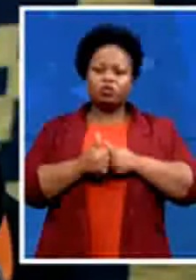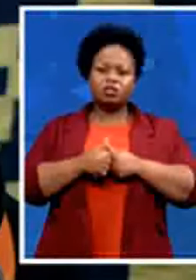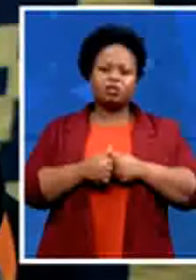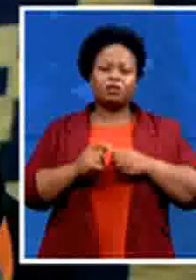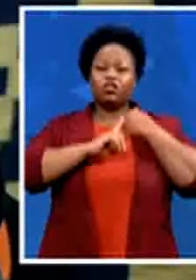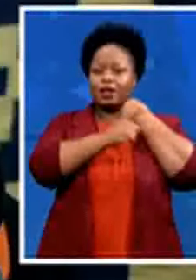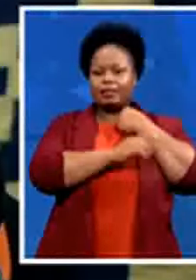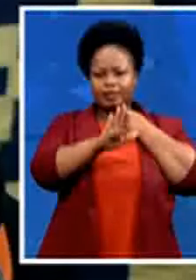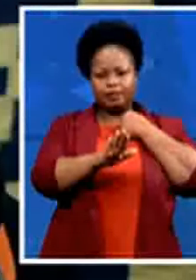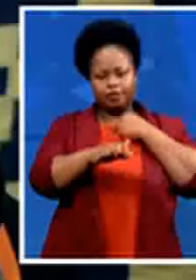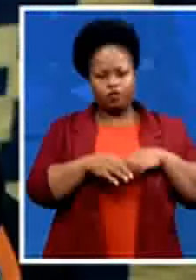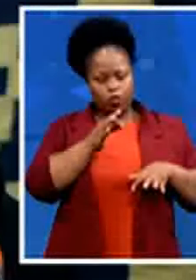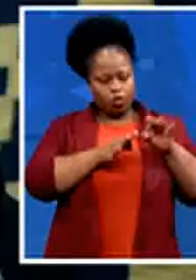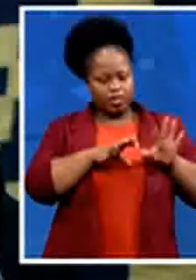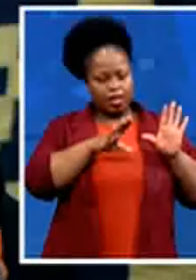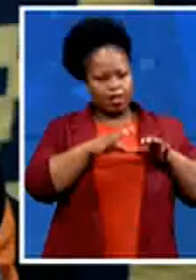um